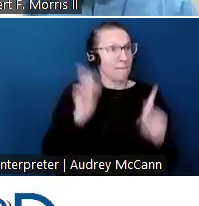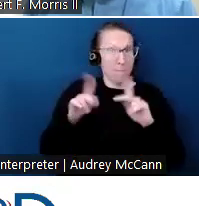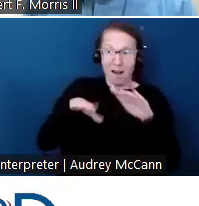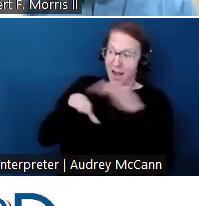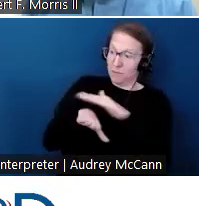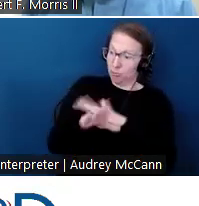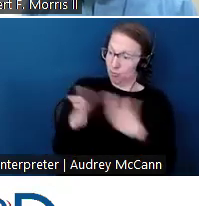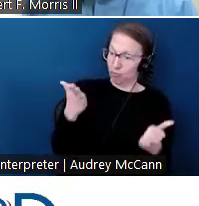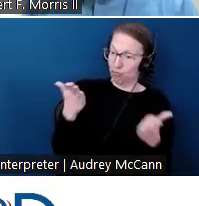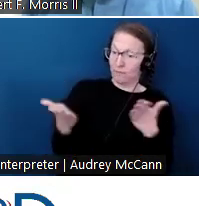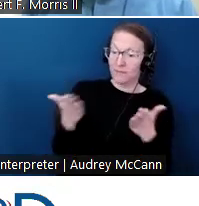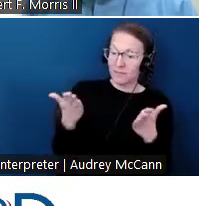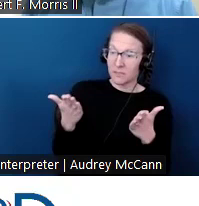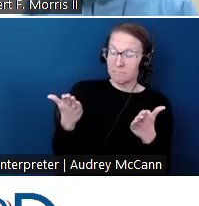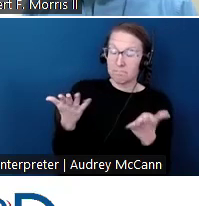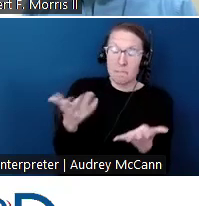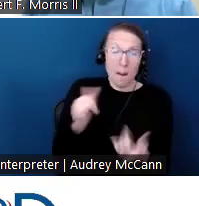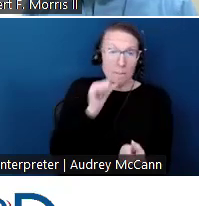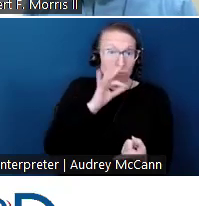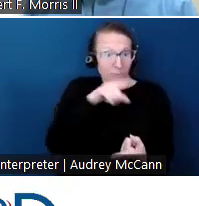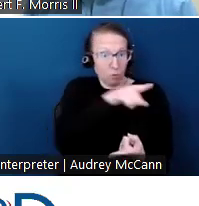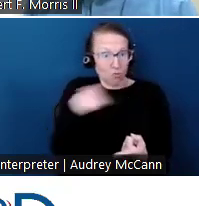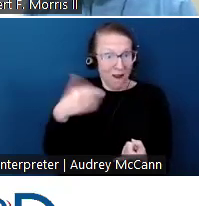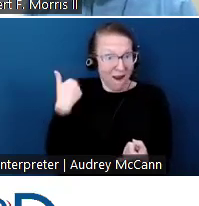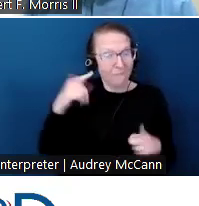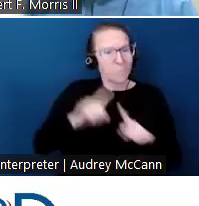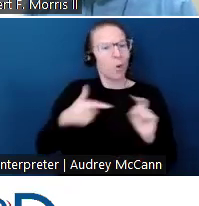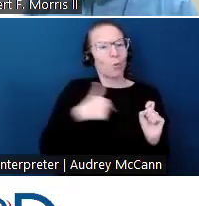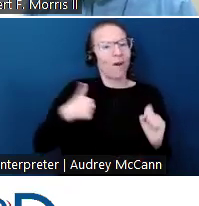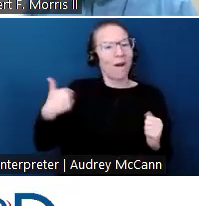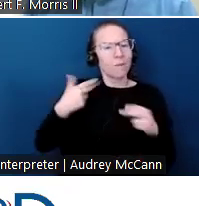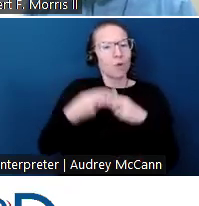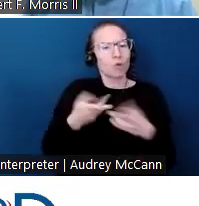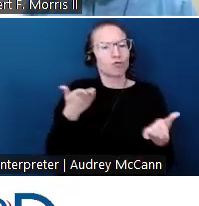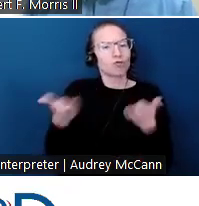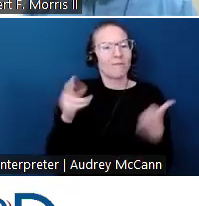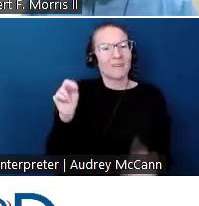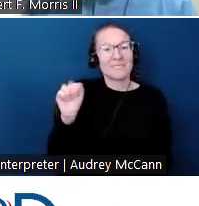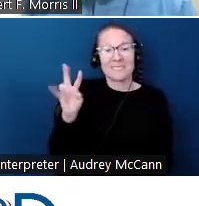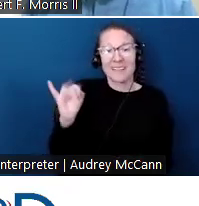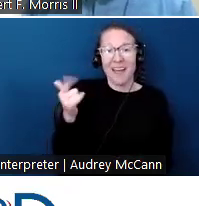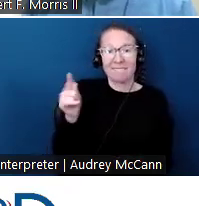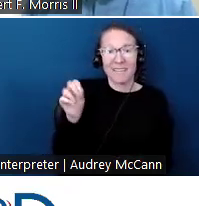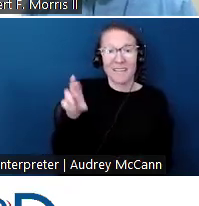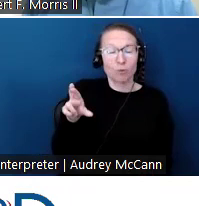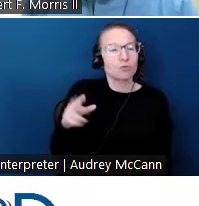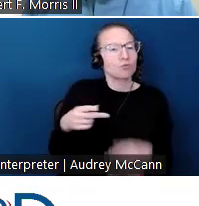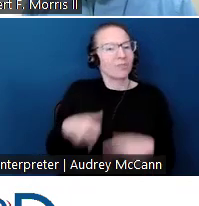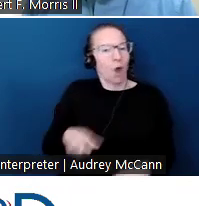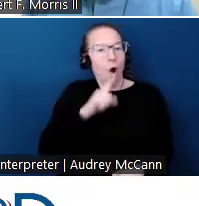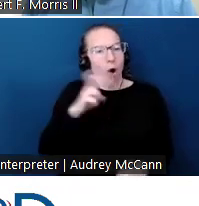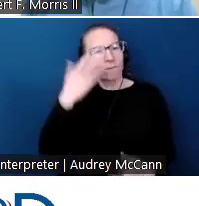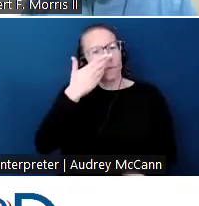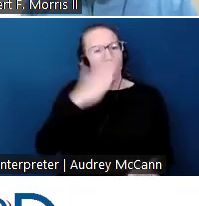is through, I don't know if everyone has these, but we have service navigators that are front facing, and they